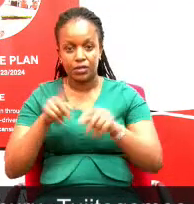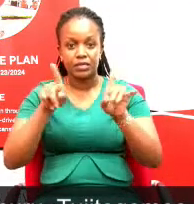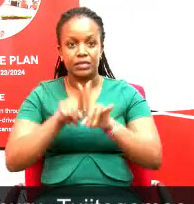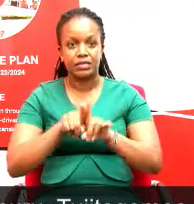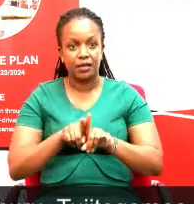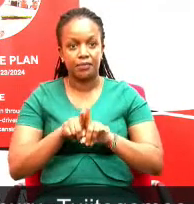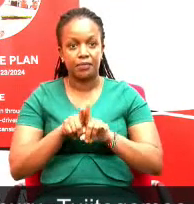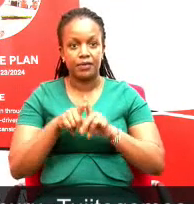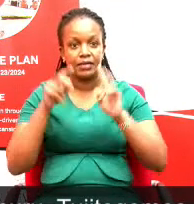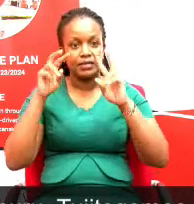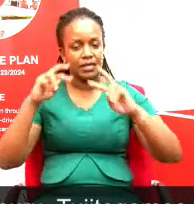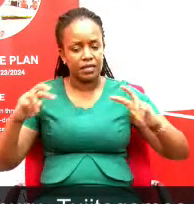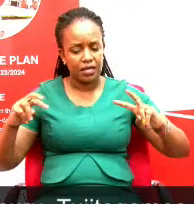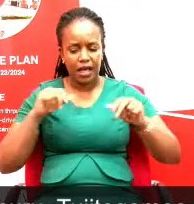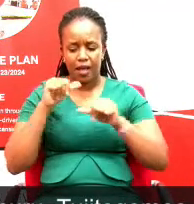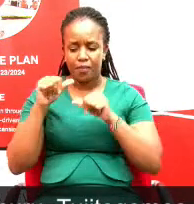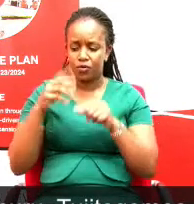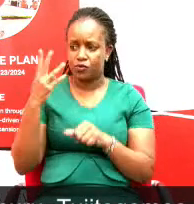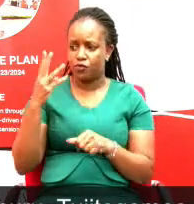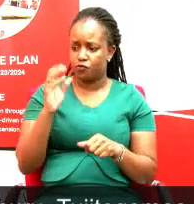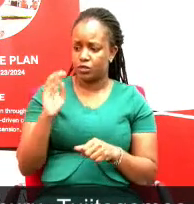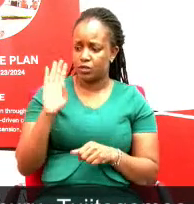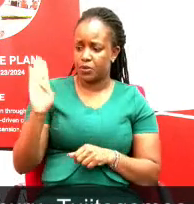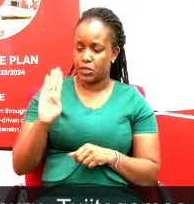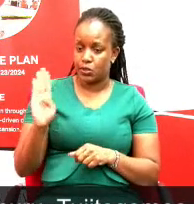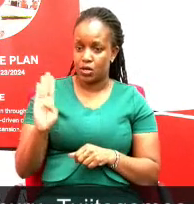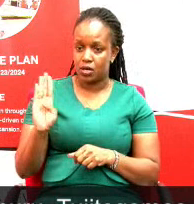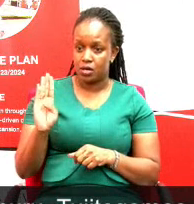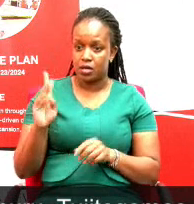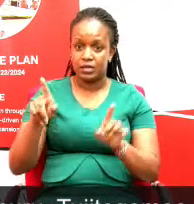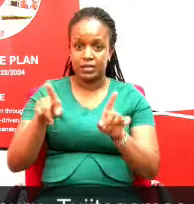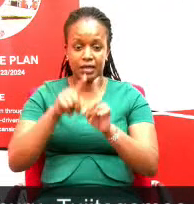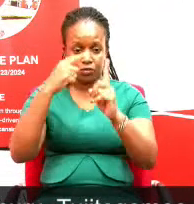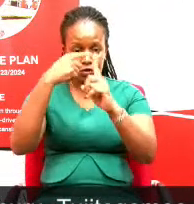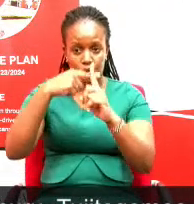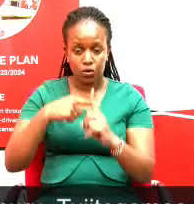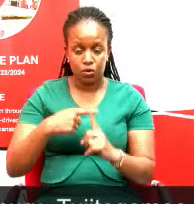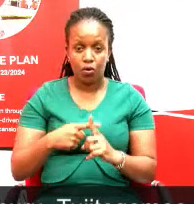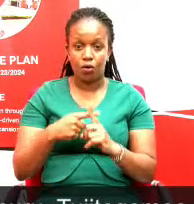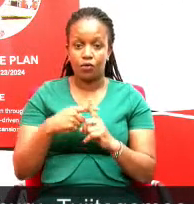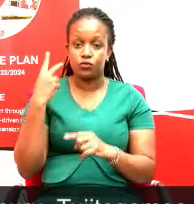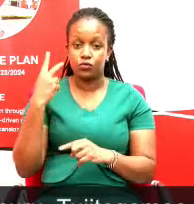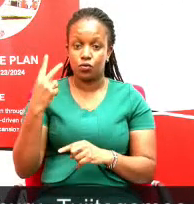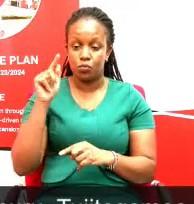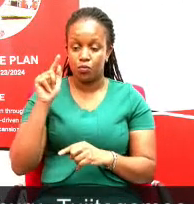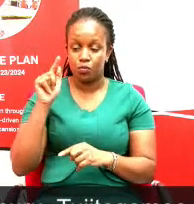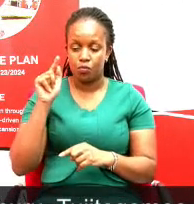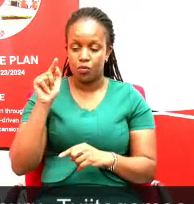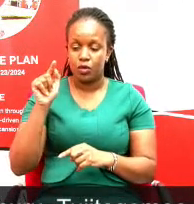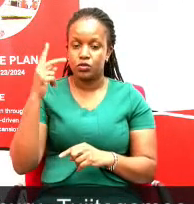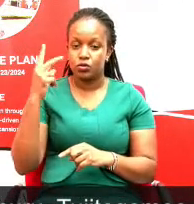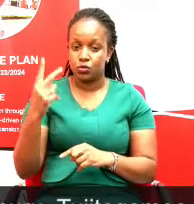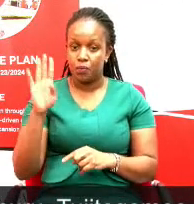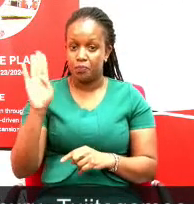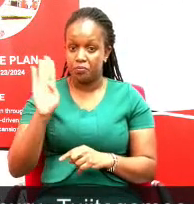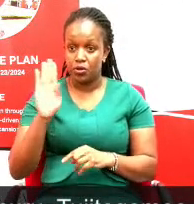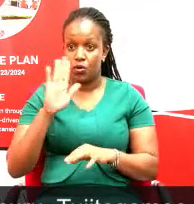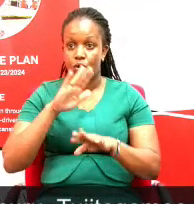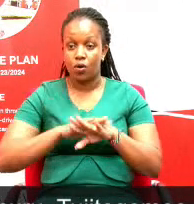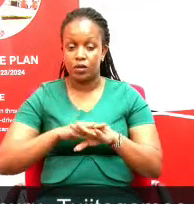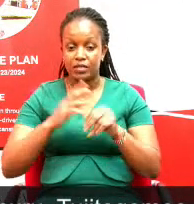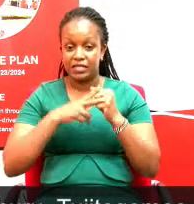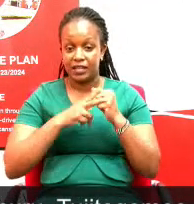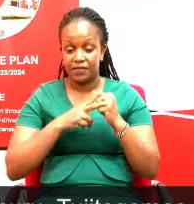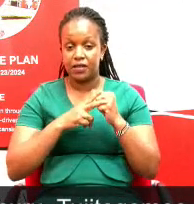close to 40 billion, and a total of 9.2 billion during the 7th corporate plan